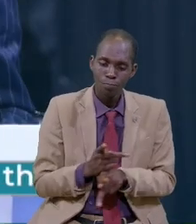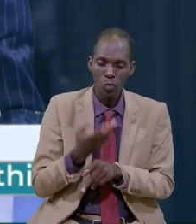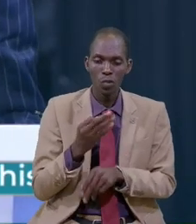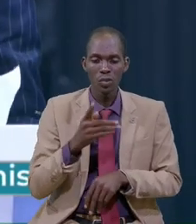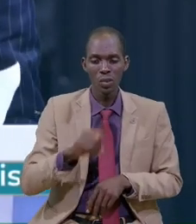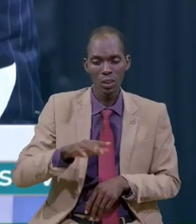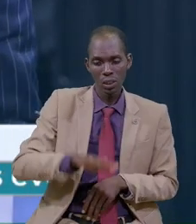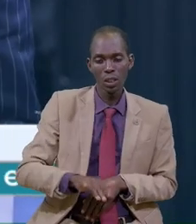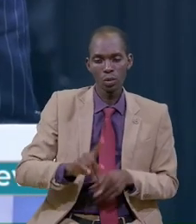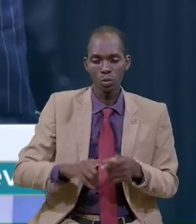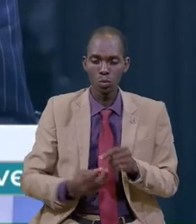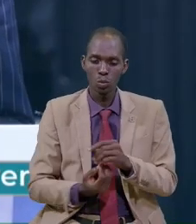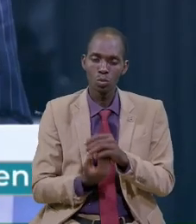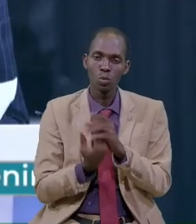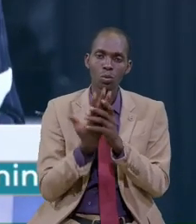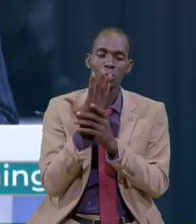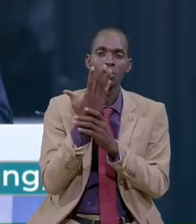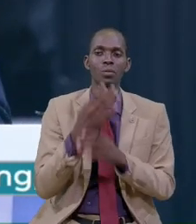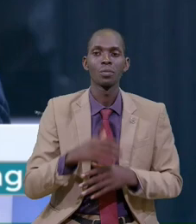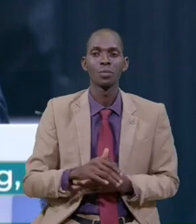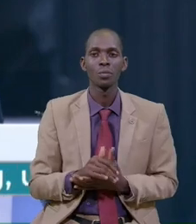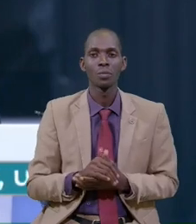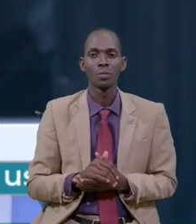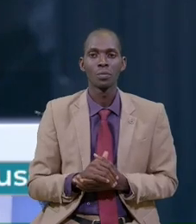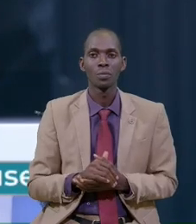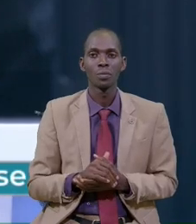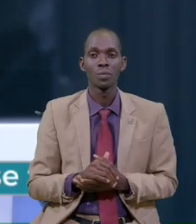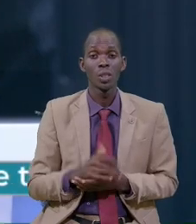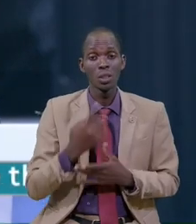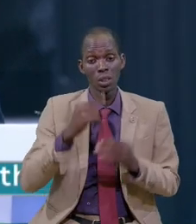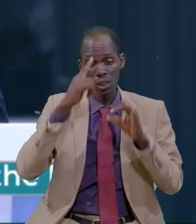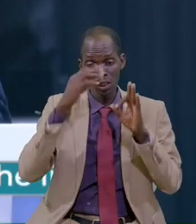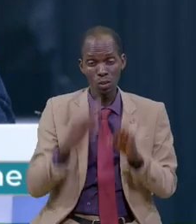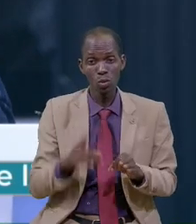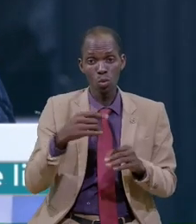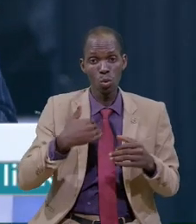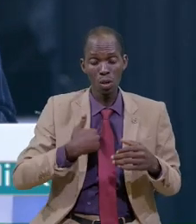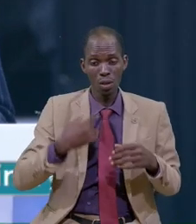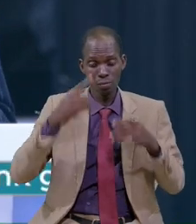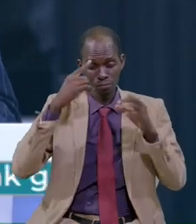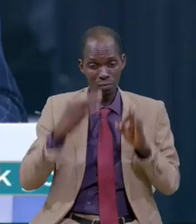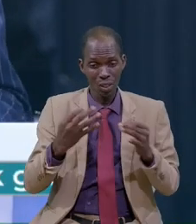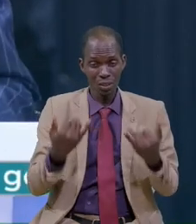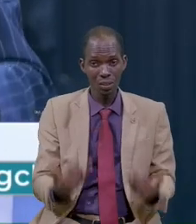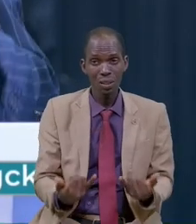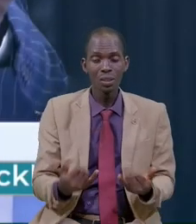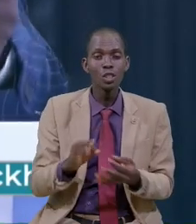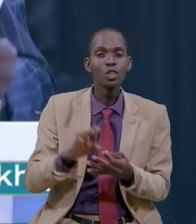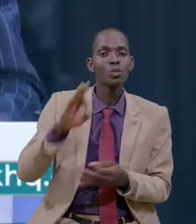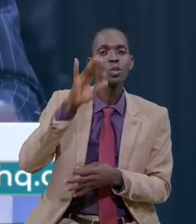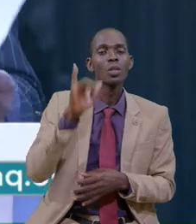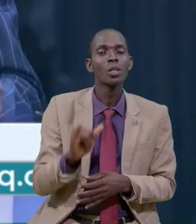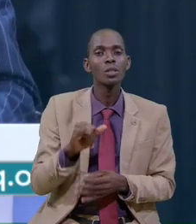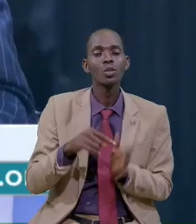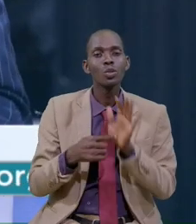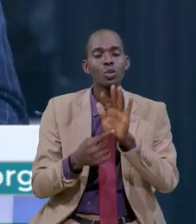Le devoir de la maman de prendre soin de l'enfant jusqu'à ce qu'il grandisse. The decision you have taken tonight spiritually is you are a newborn